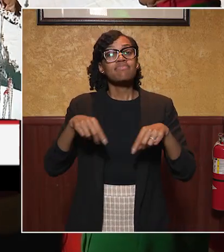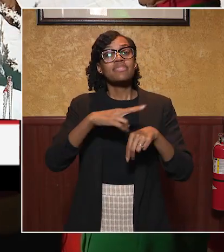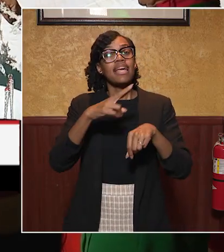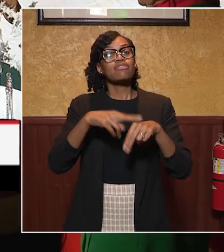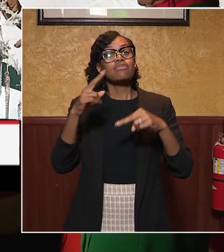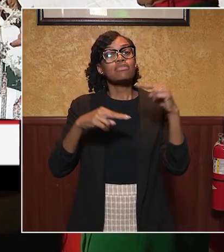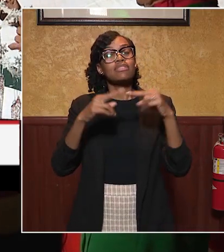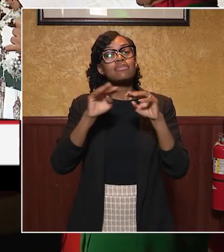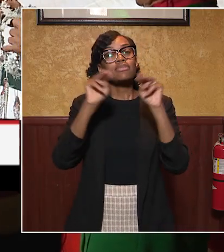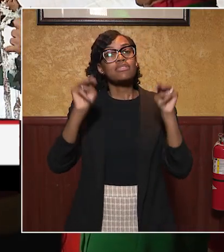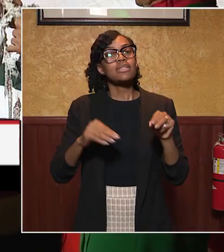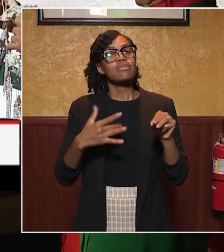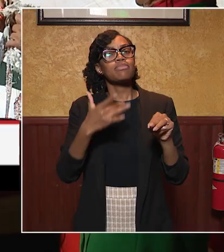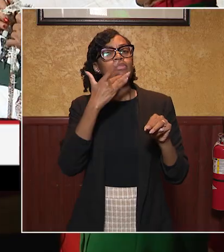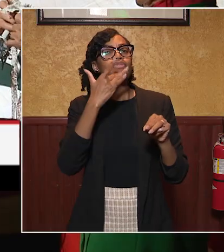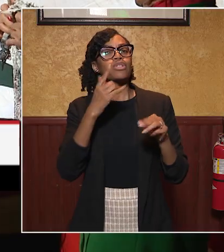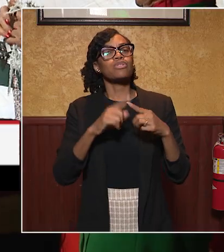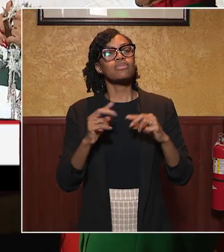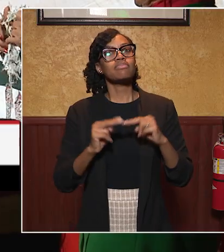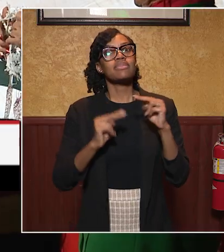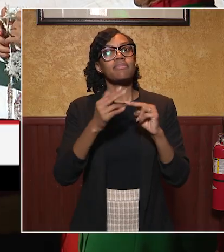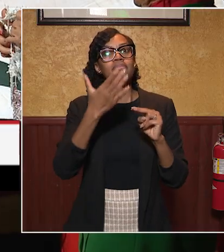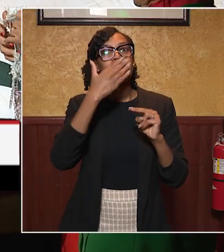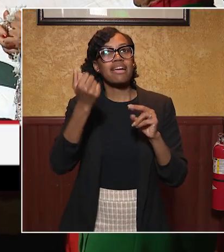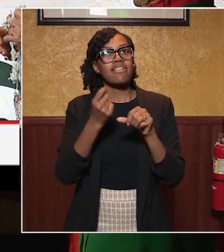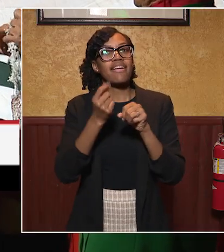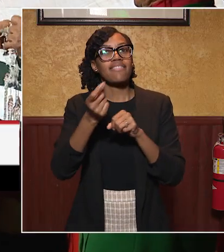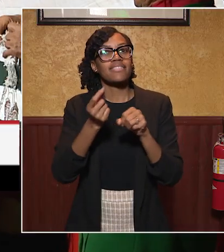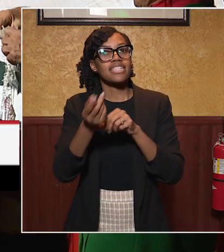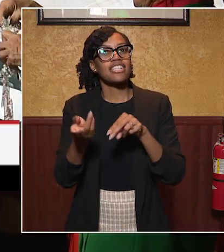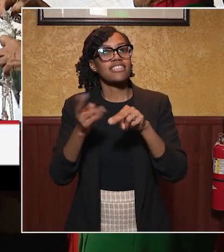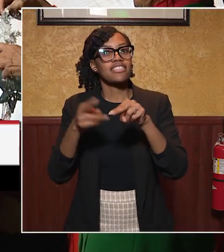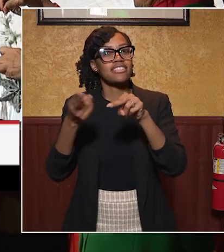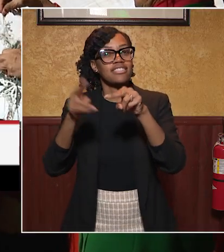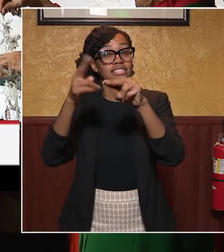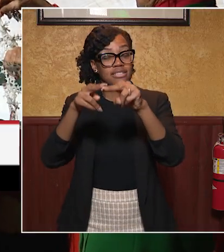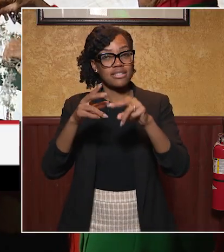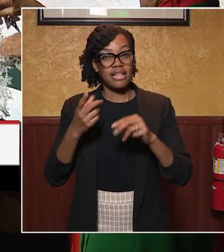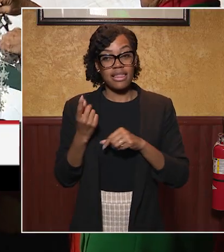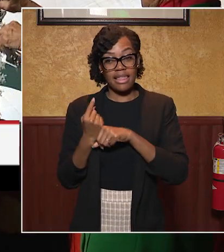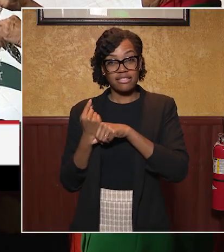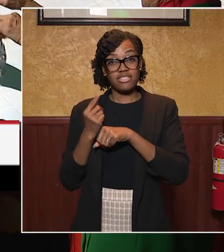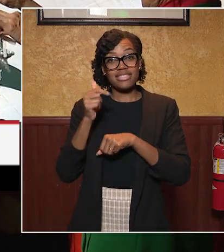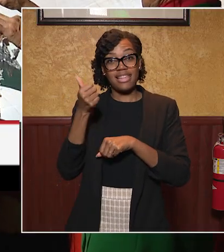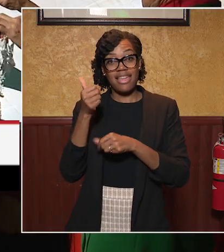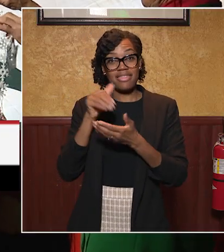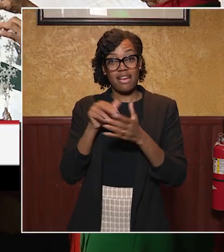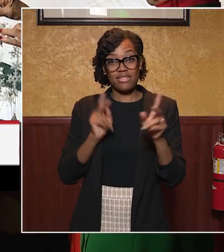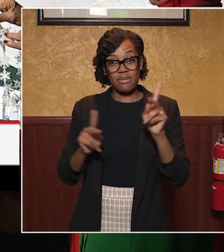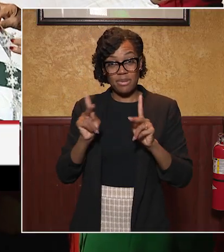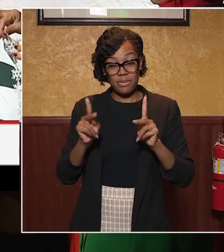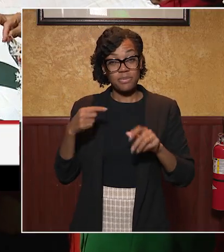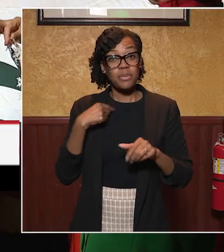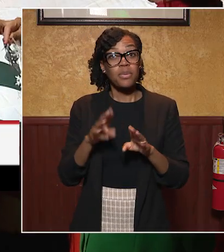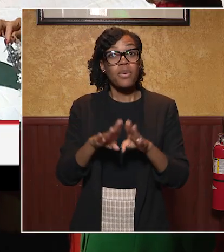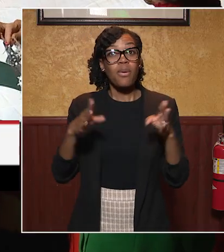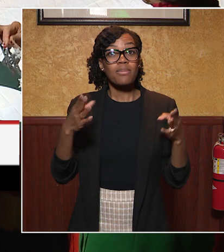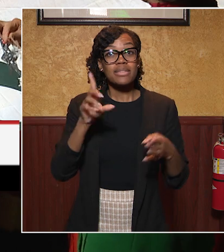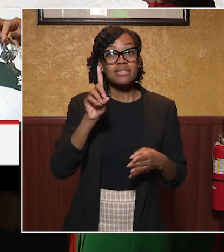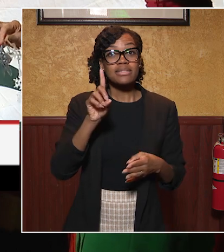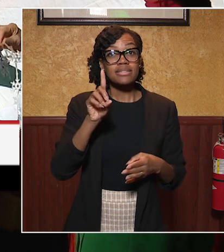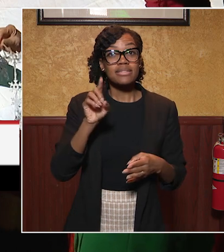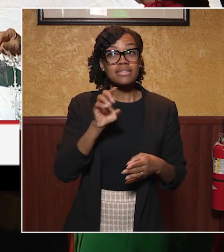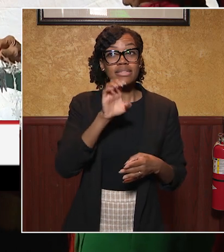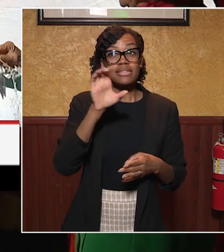bigger than ever before. So last year, over 14 days, we had about 10,000 people. This year, we will be open from December 27th through